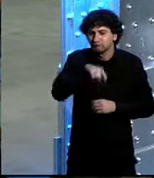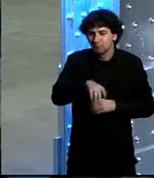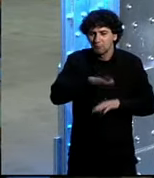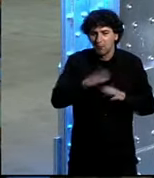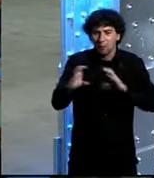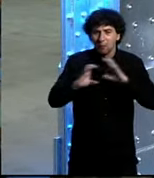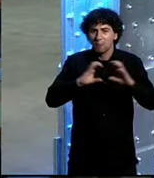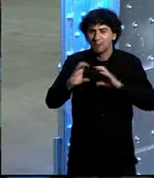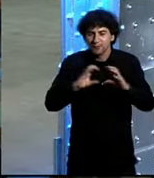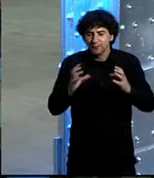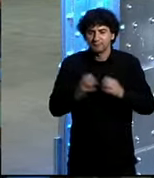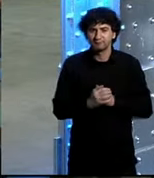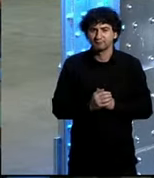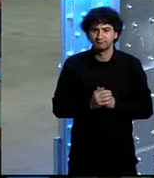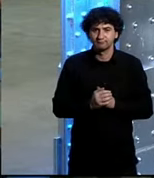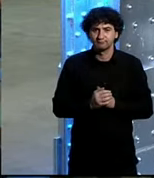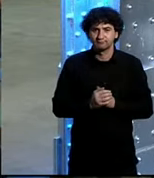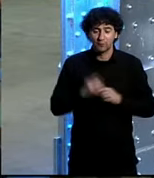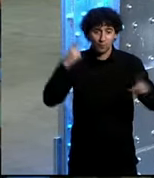distribution or communication